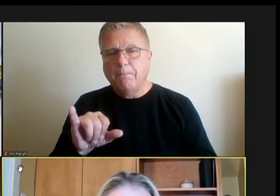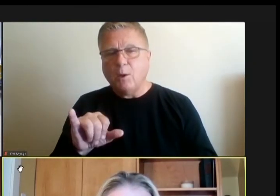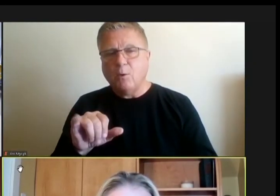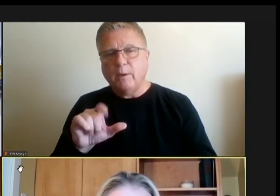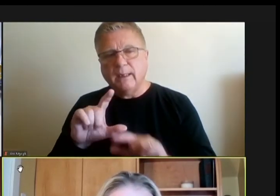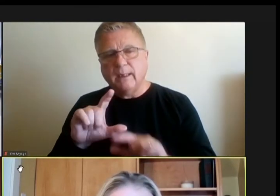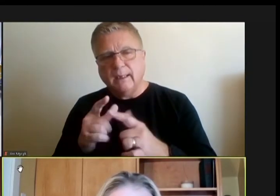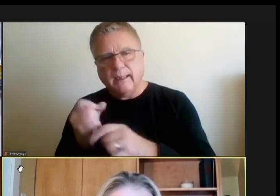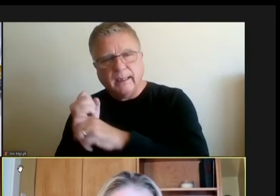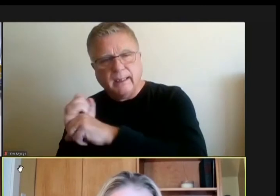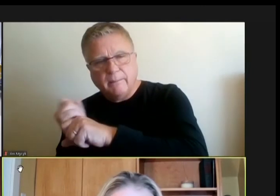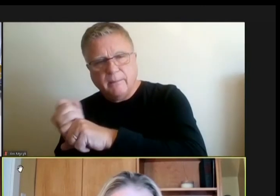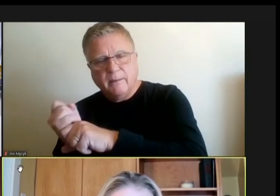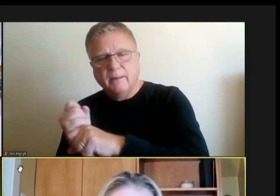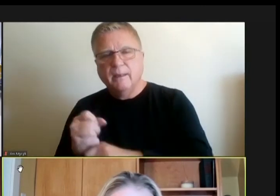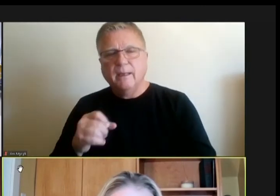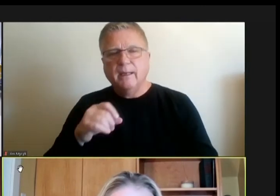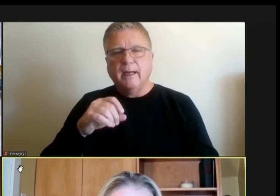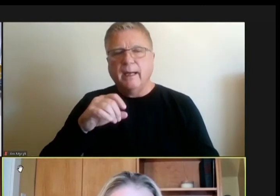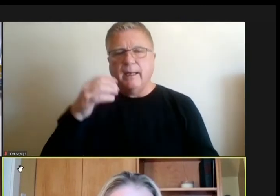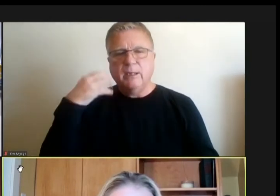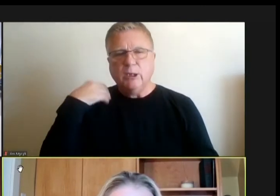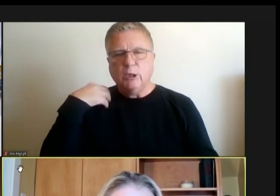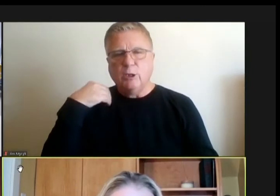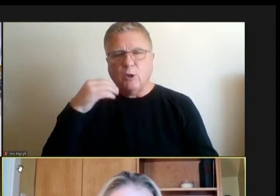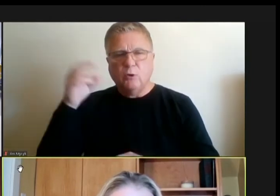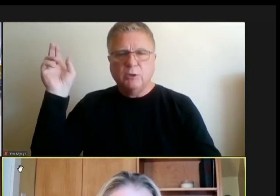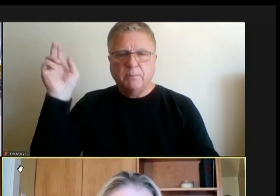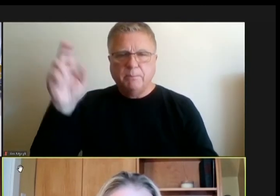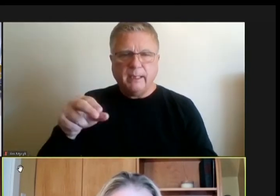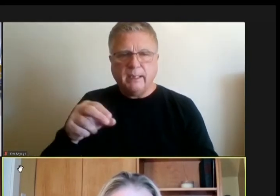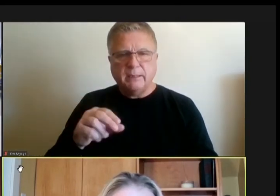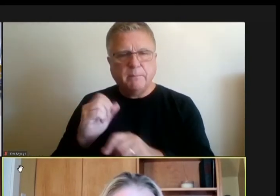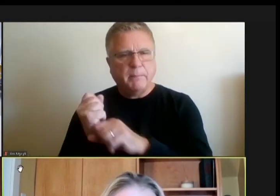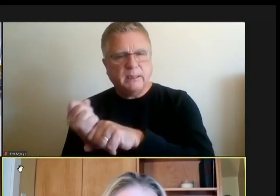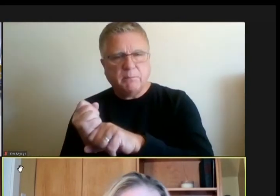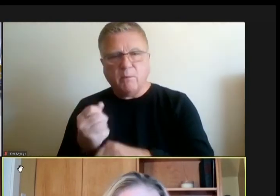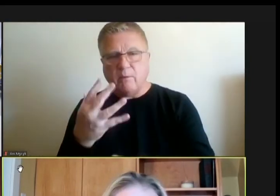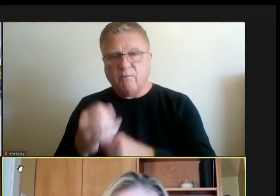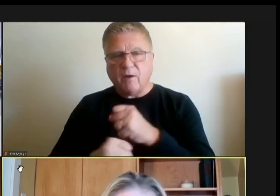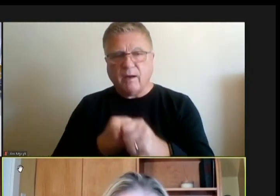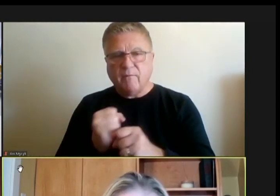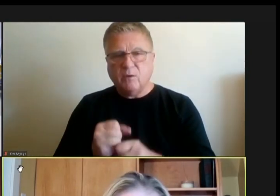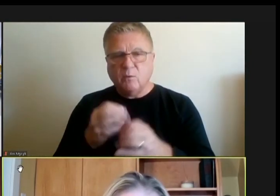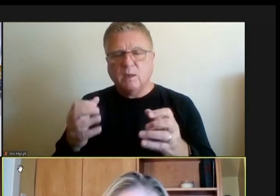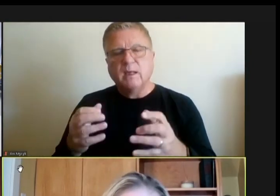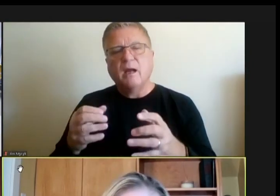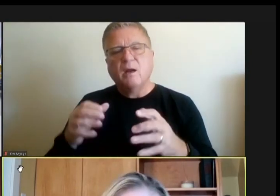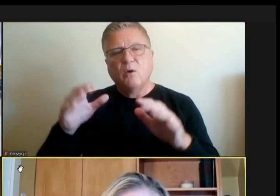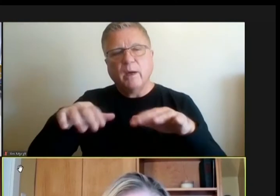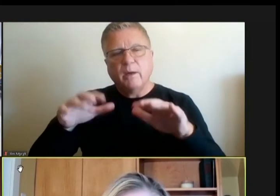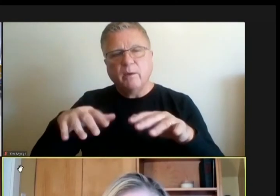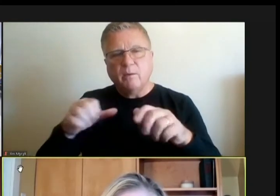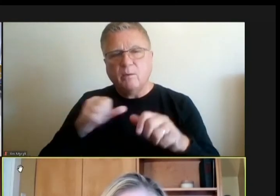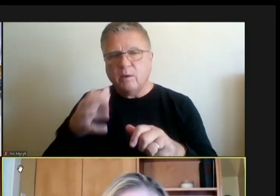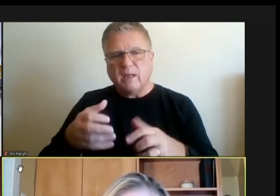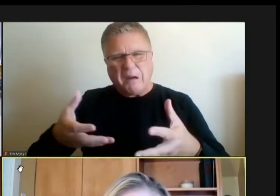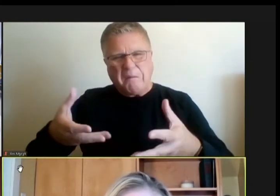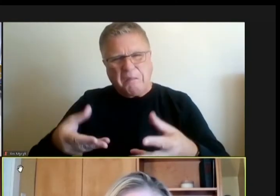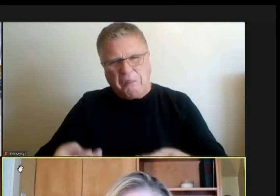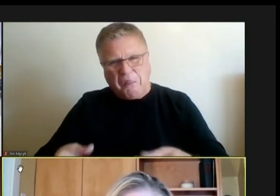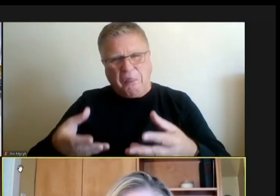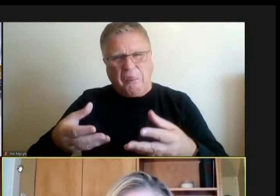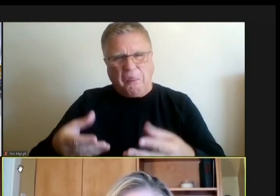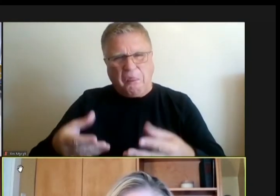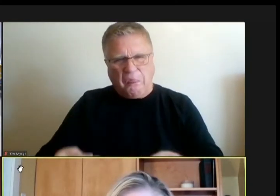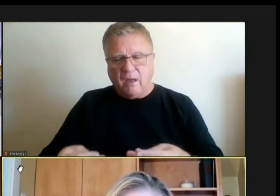baseball teams are able to play there without, you know, 5 days after a rainstorm without it being a soggy field. And the work that